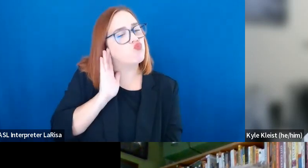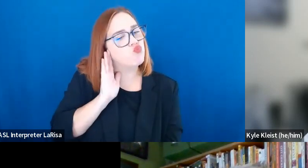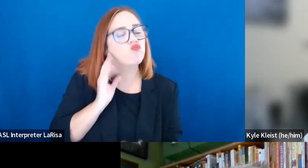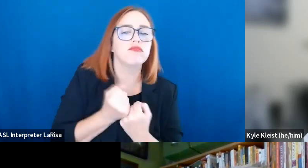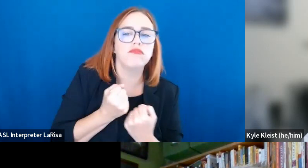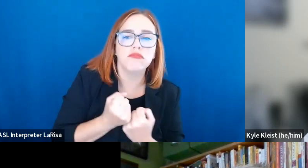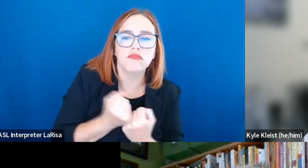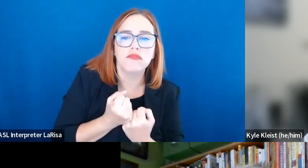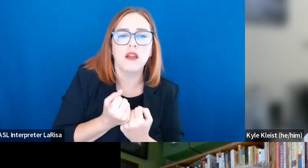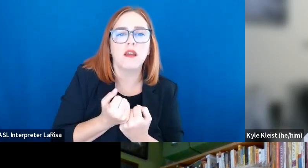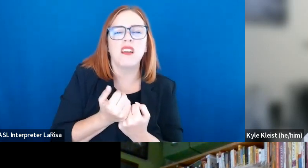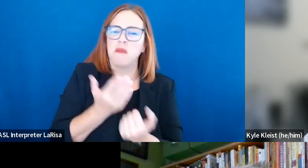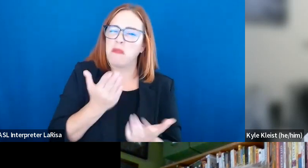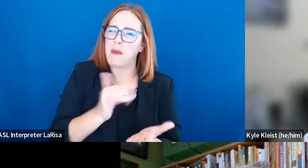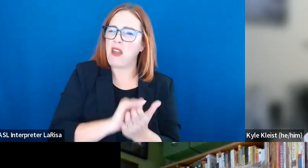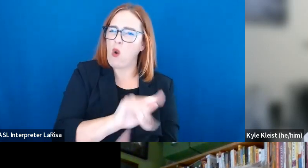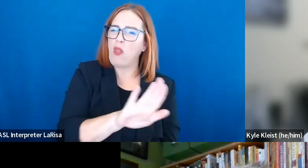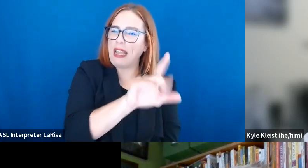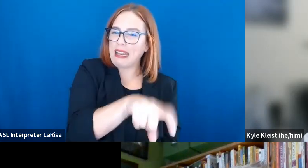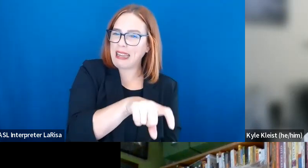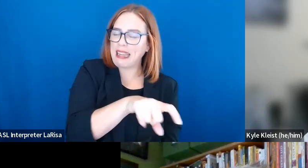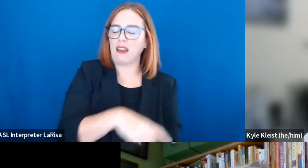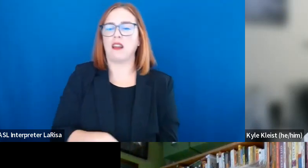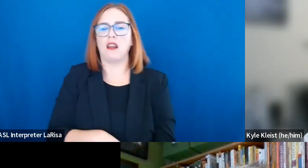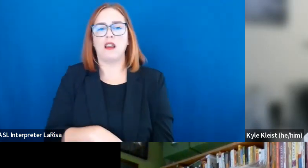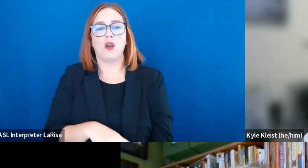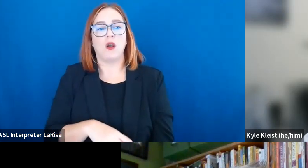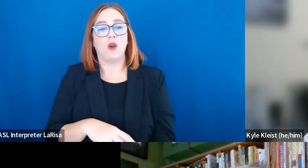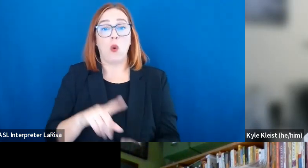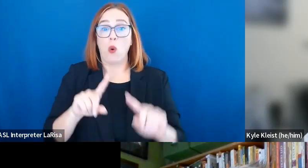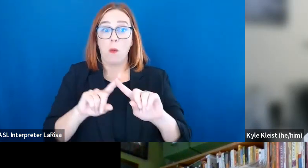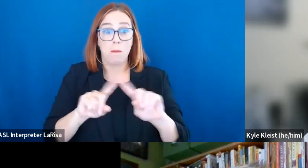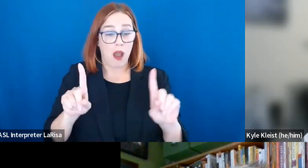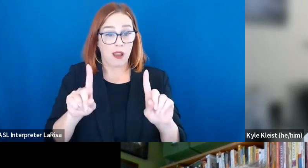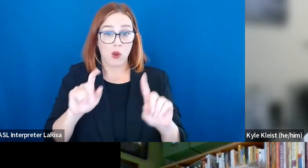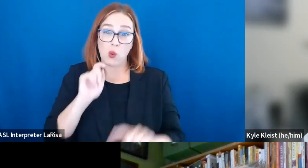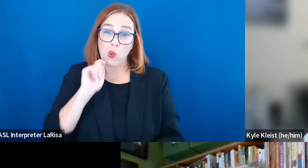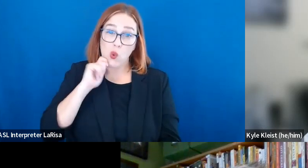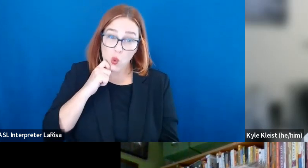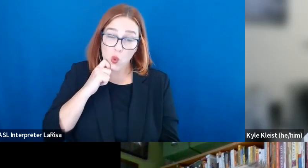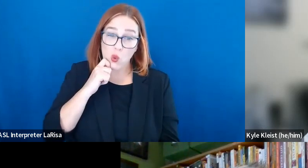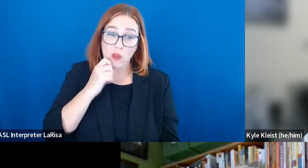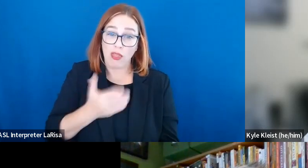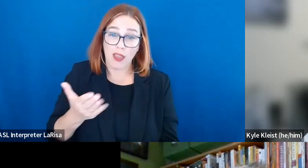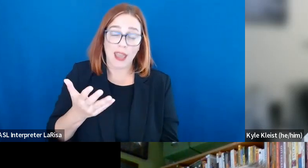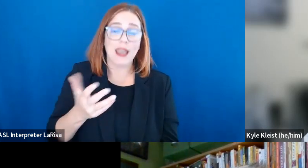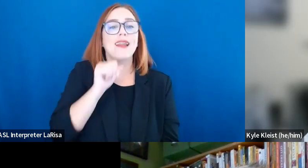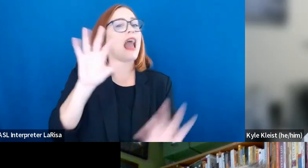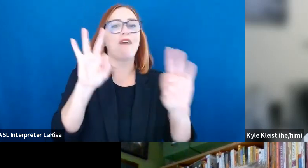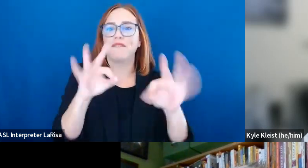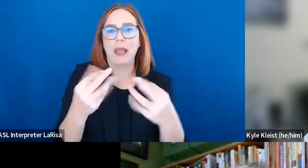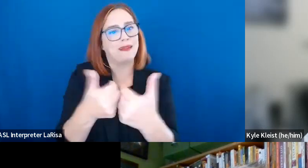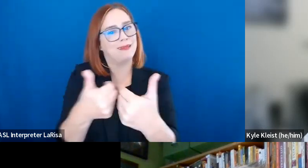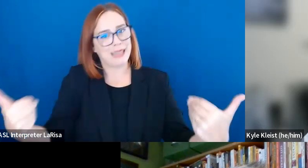one of the coolest things about it is you're not with family or friends that you talk to and interact with all the